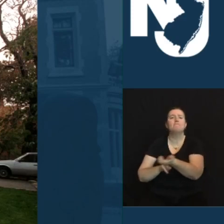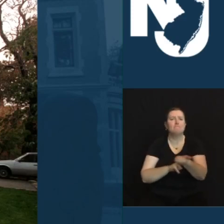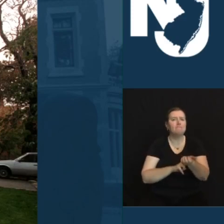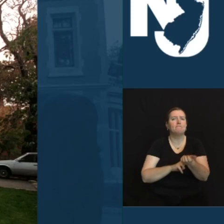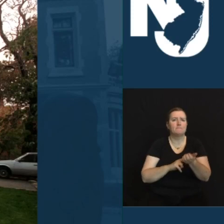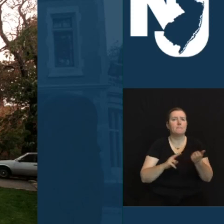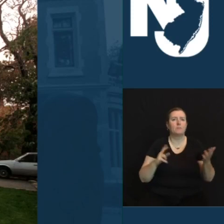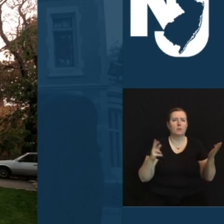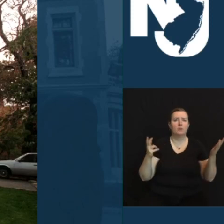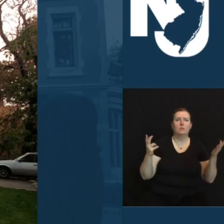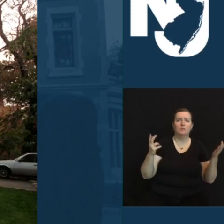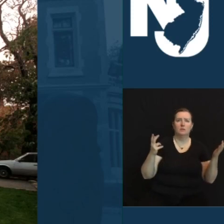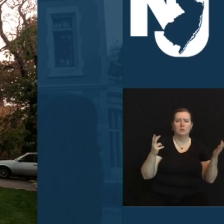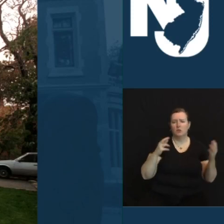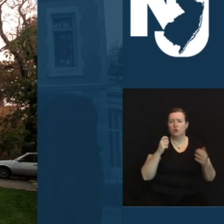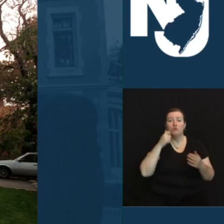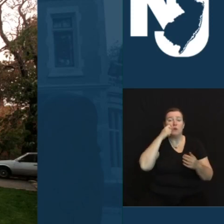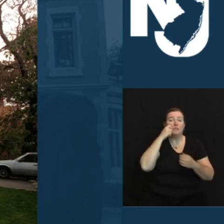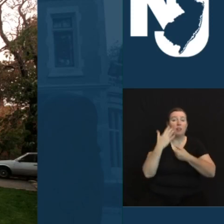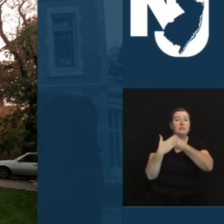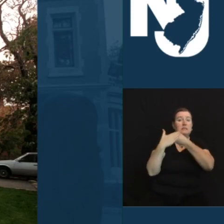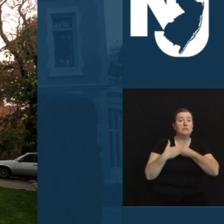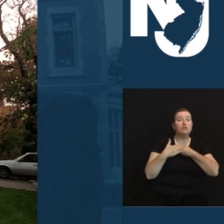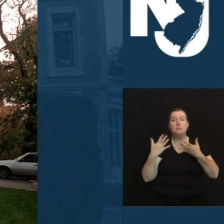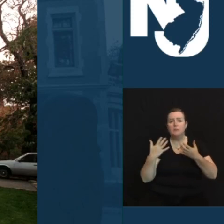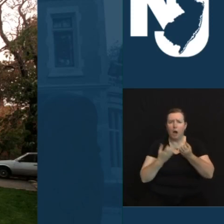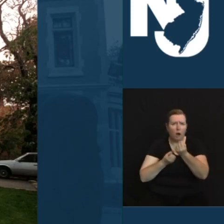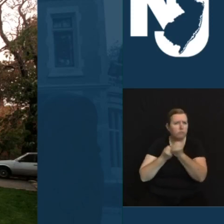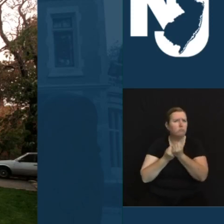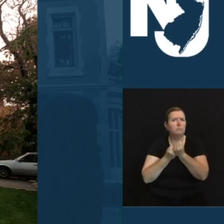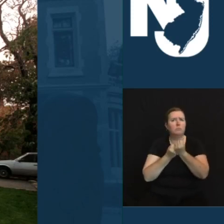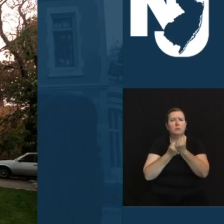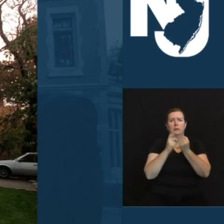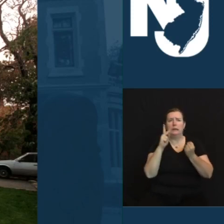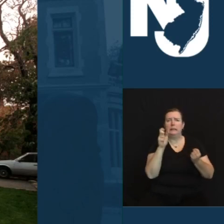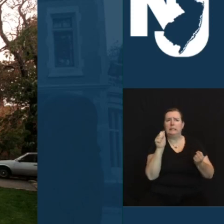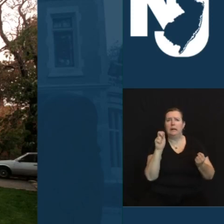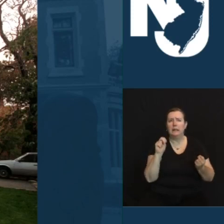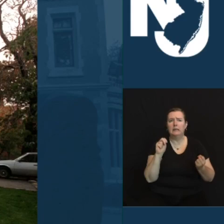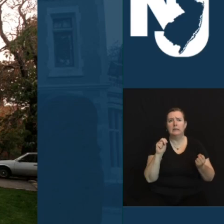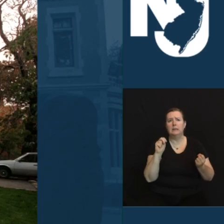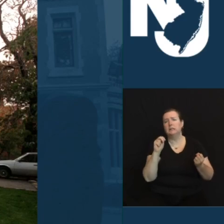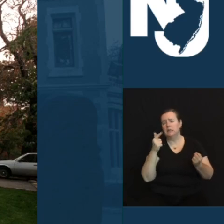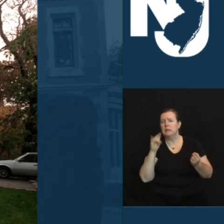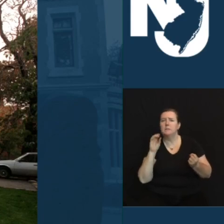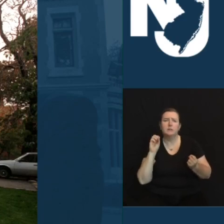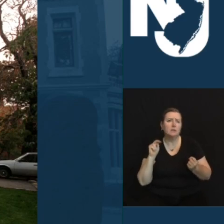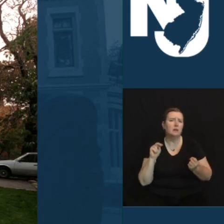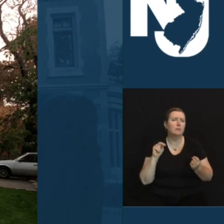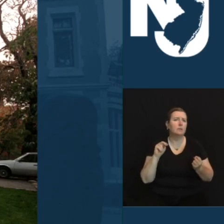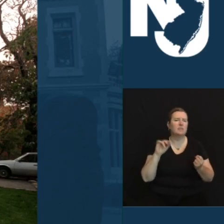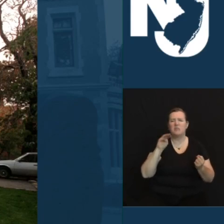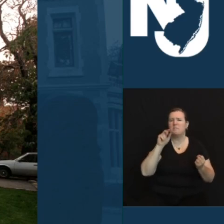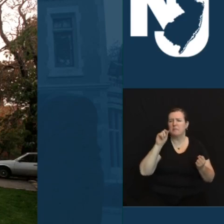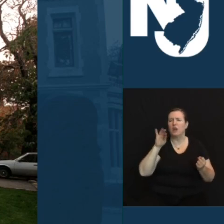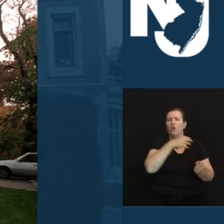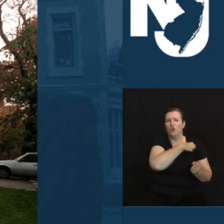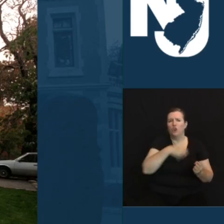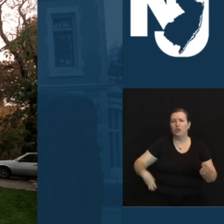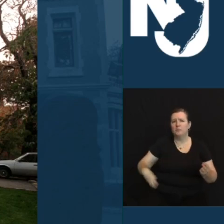their height, he endorsed Ken Gibson for mayor. Mayor Gibson was the first black mayor of